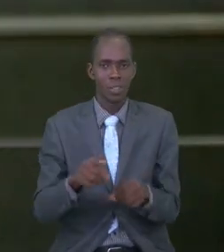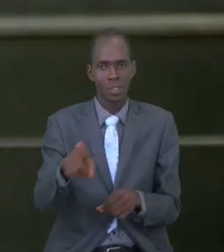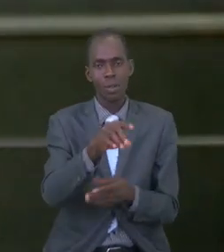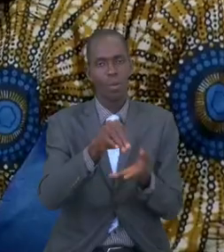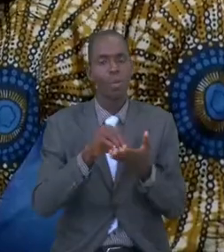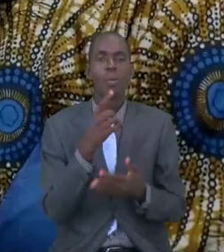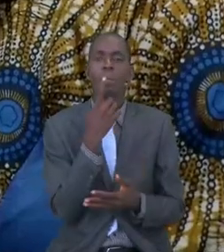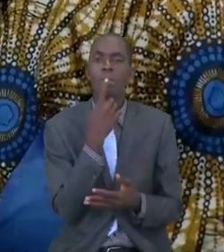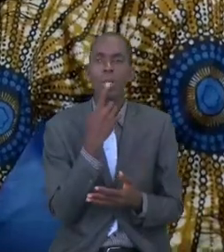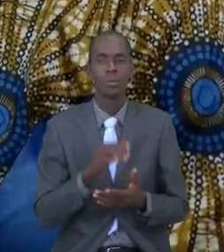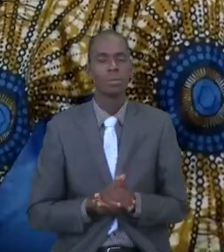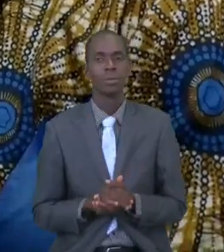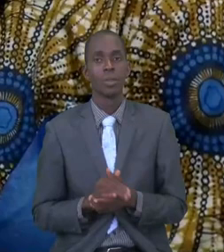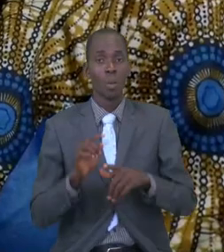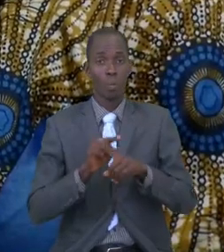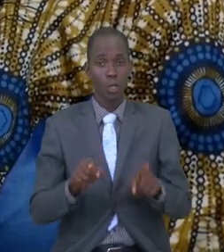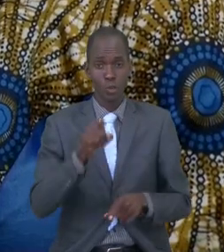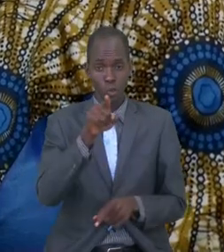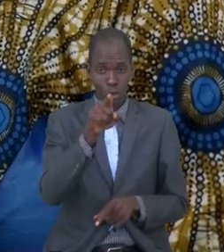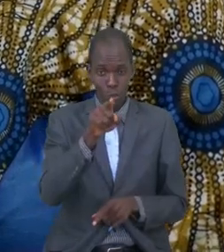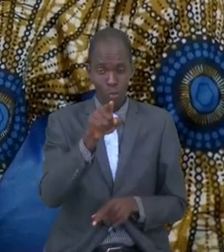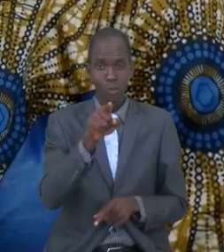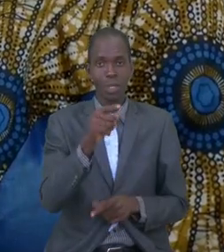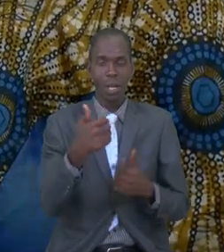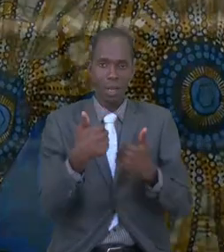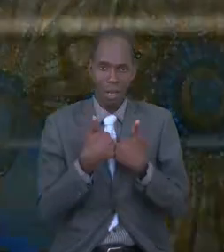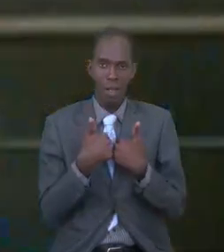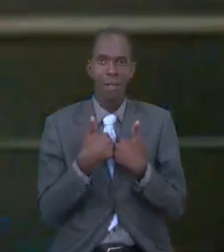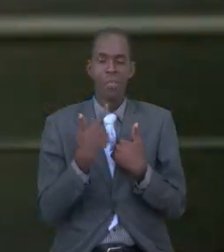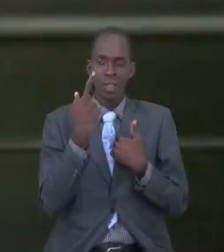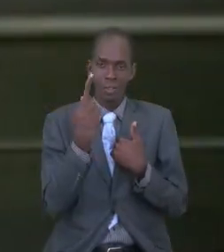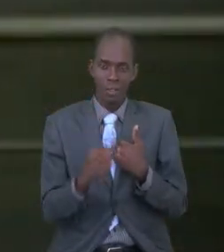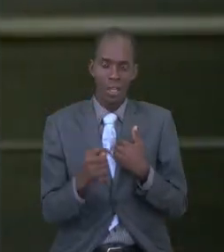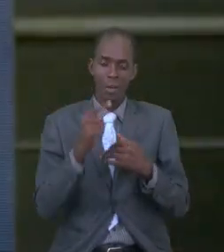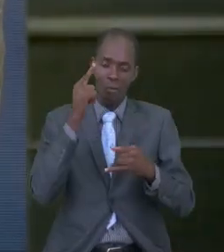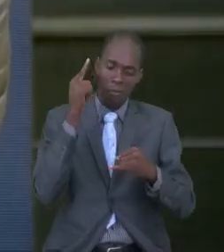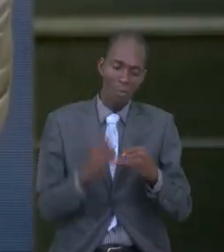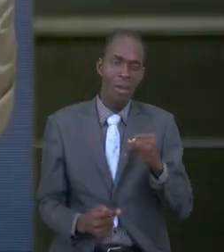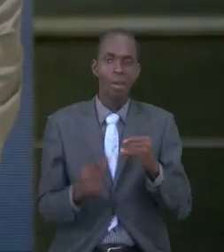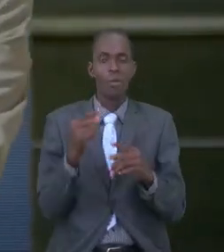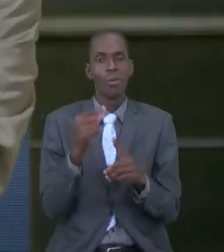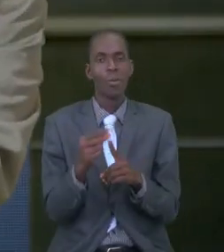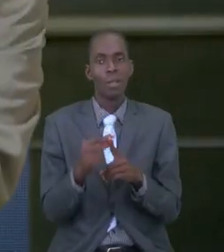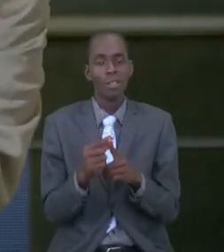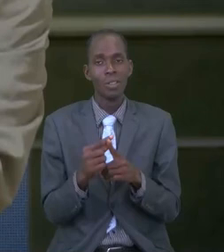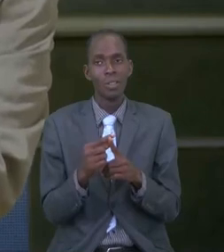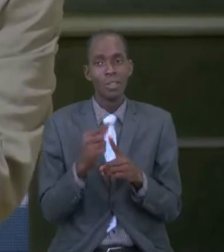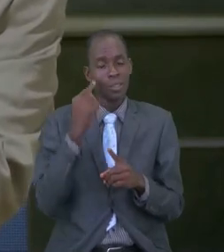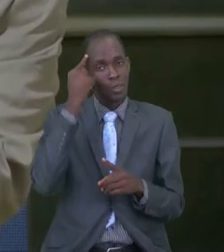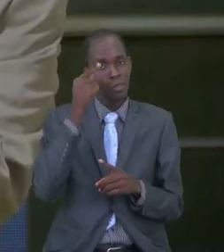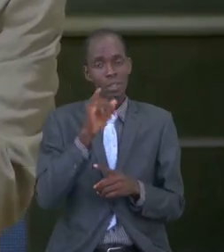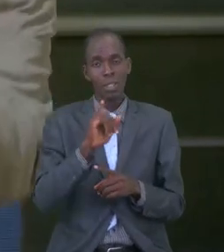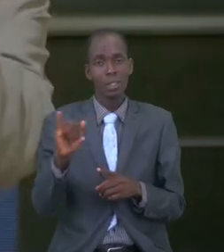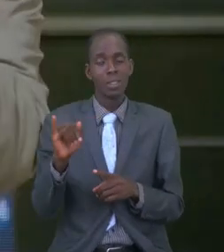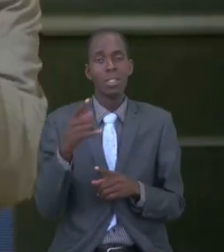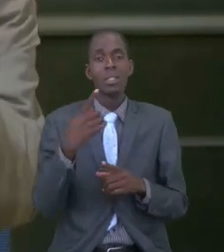mouth. But you have the final word concerning their